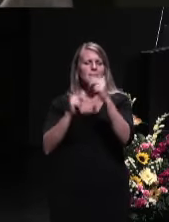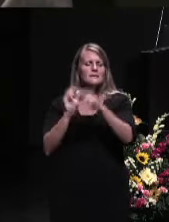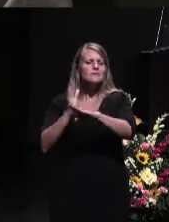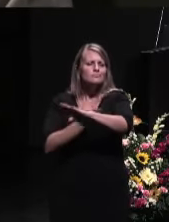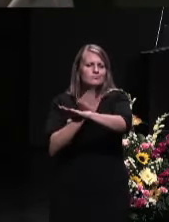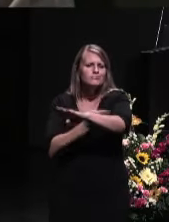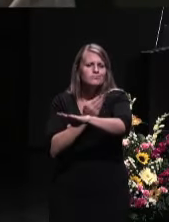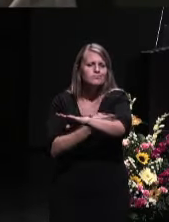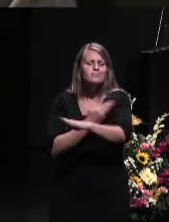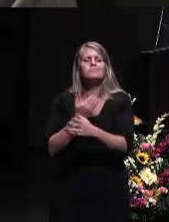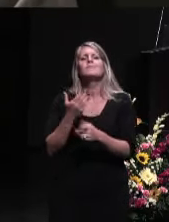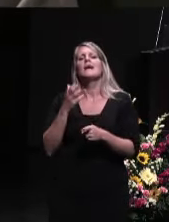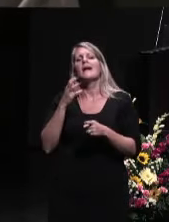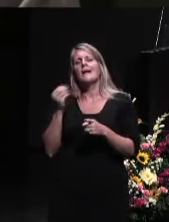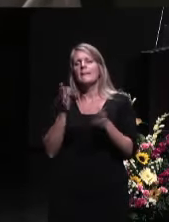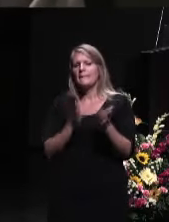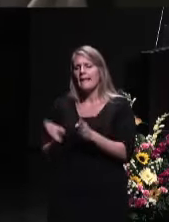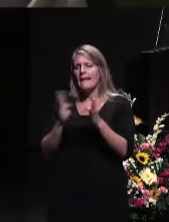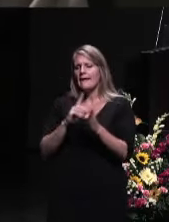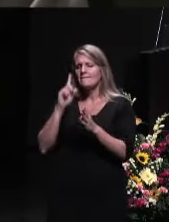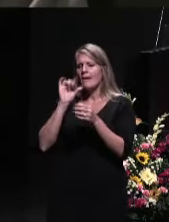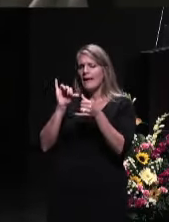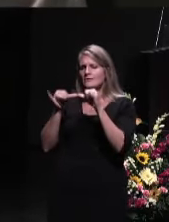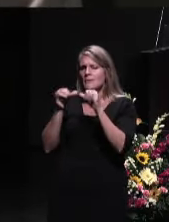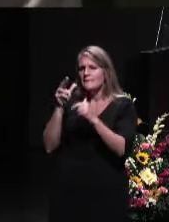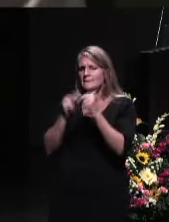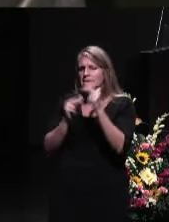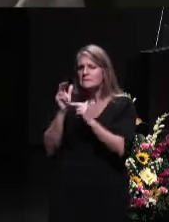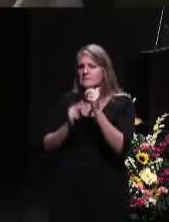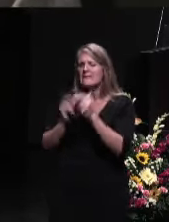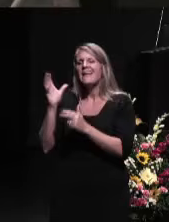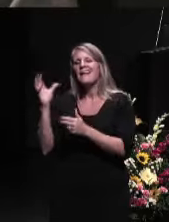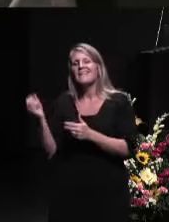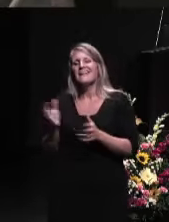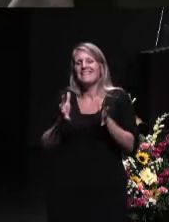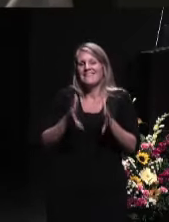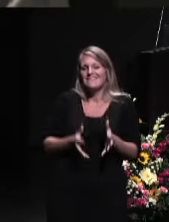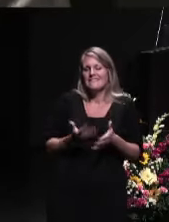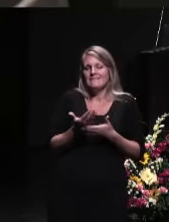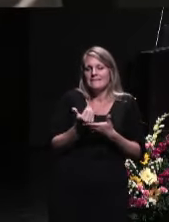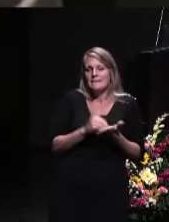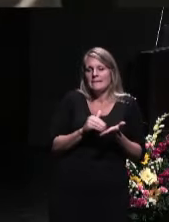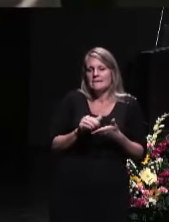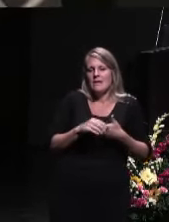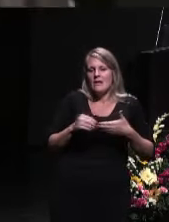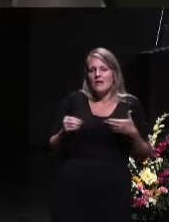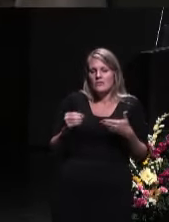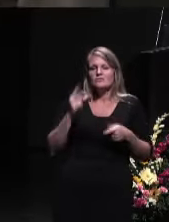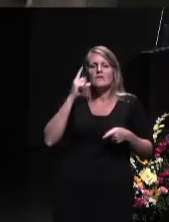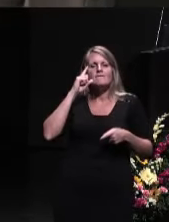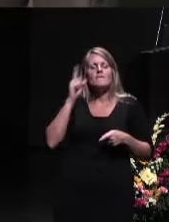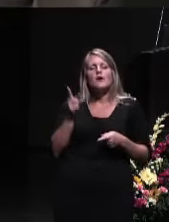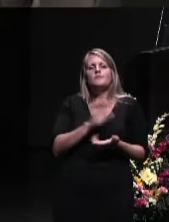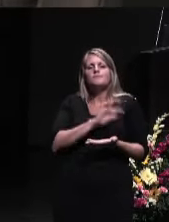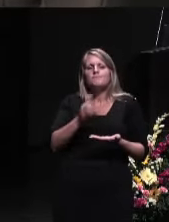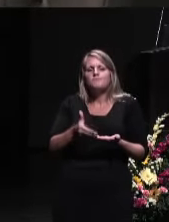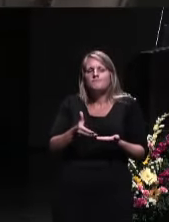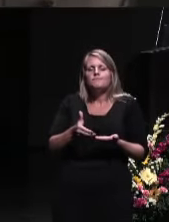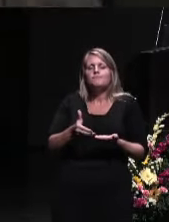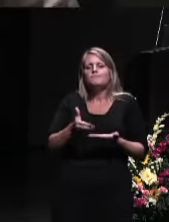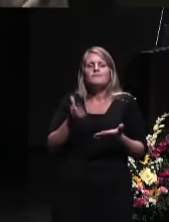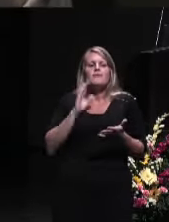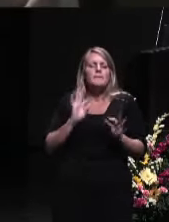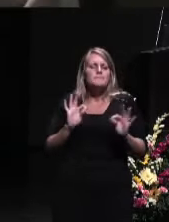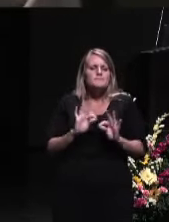for the new engineering building, and $15 million in what we call all agency funds that are going to help us with what you might see them as